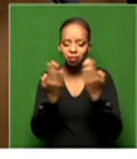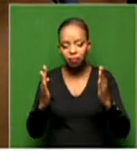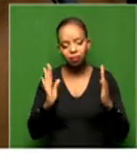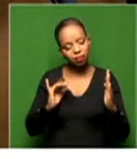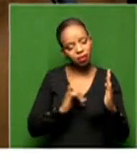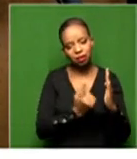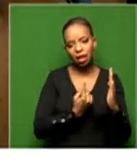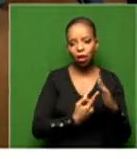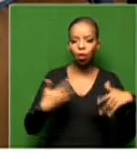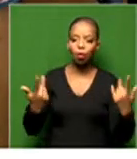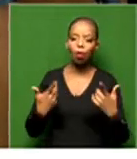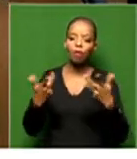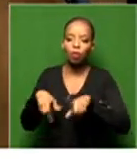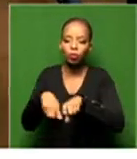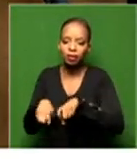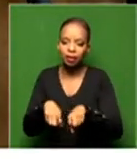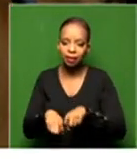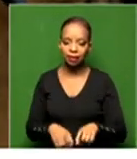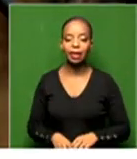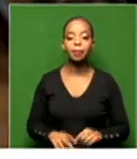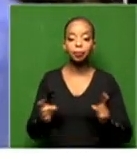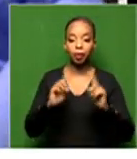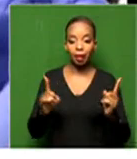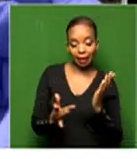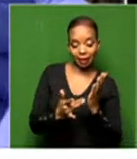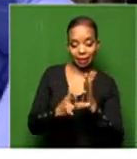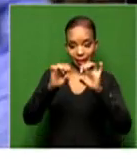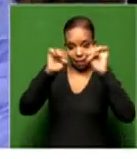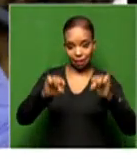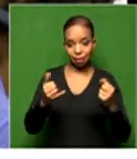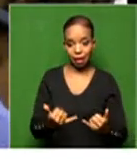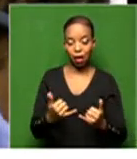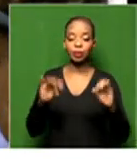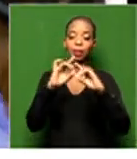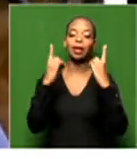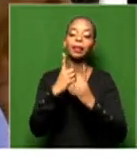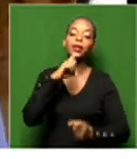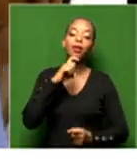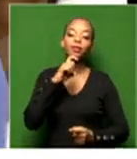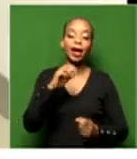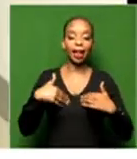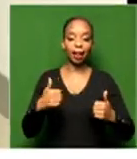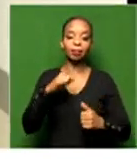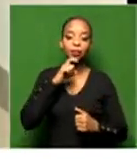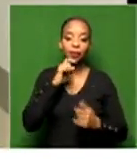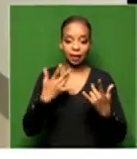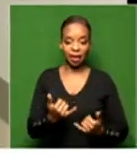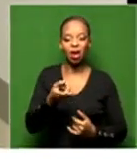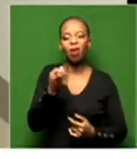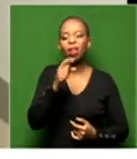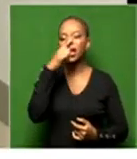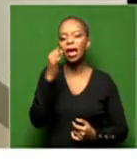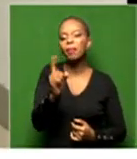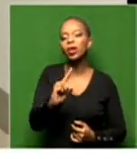quarantine. The digital system that the Department of Health is currently using is called COVID Connect. Brings